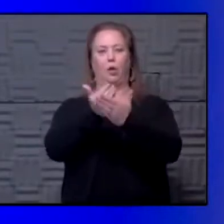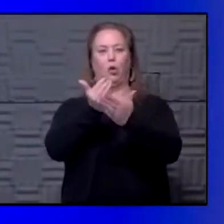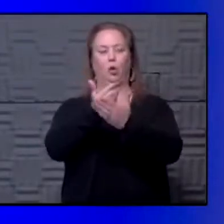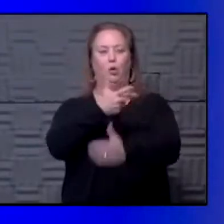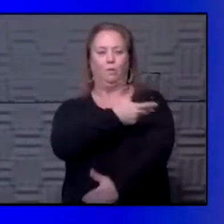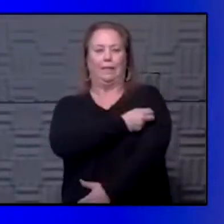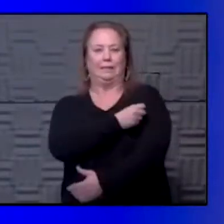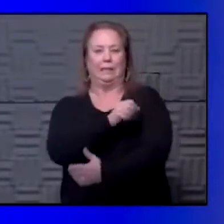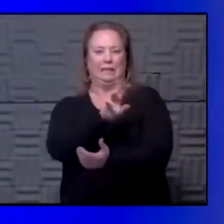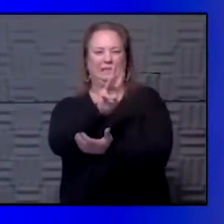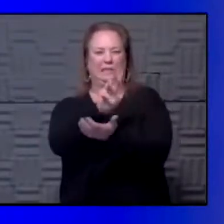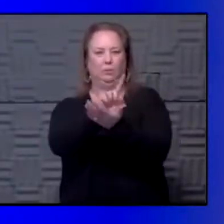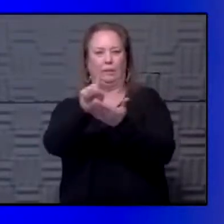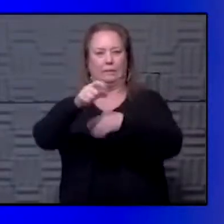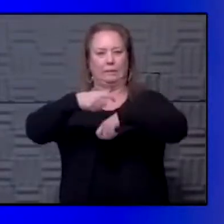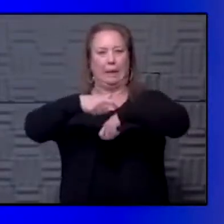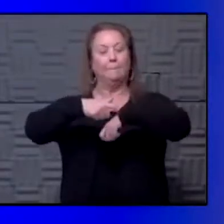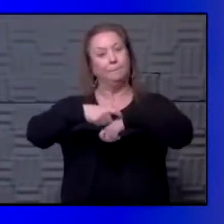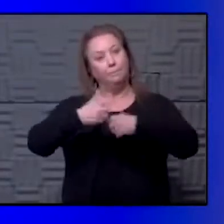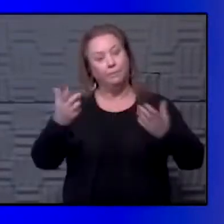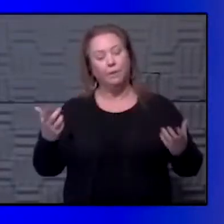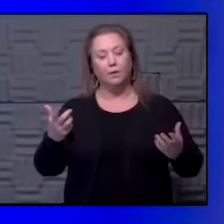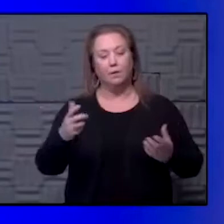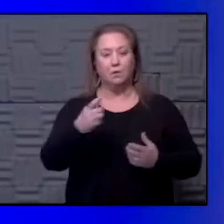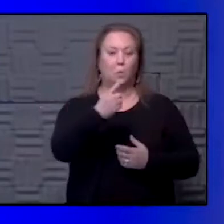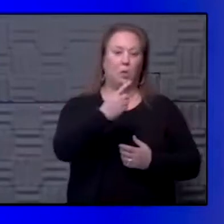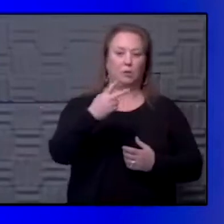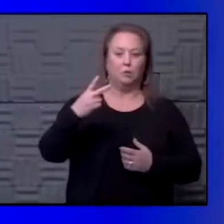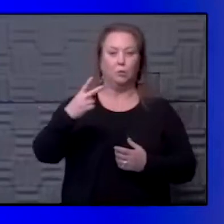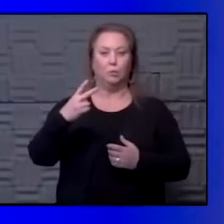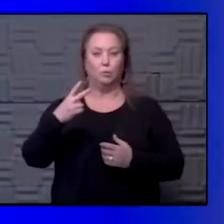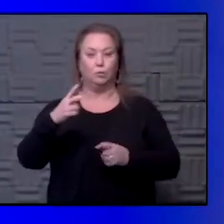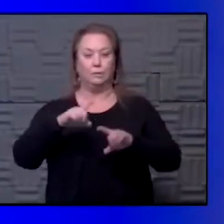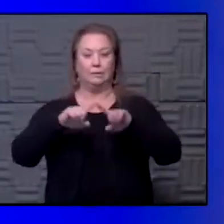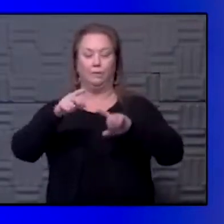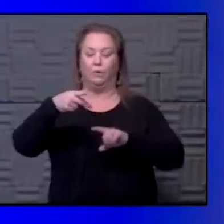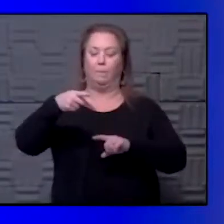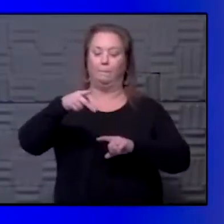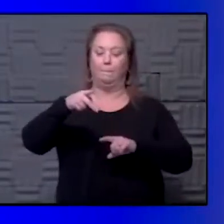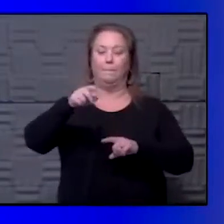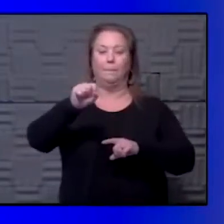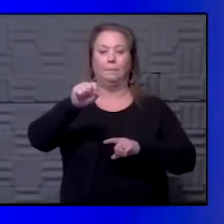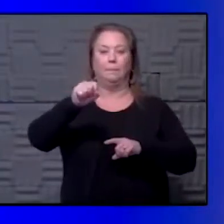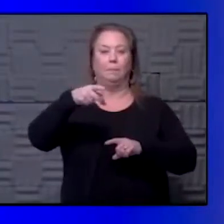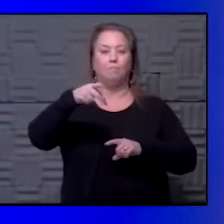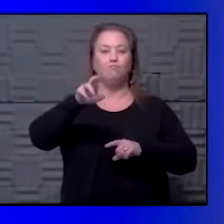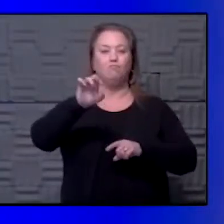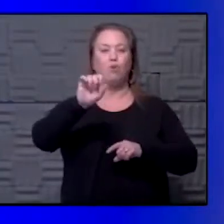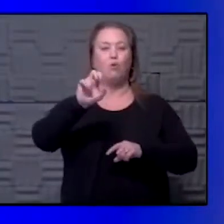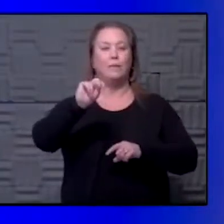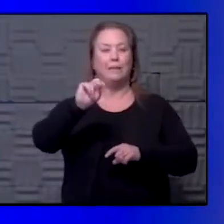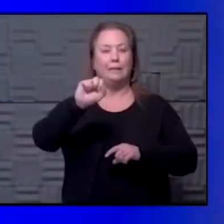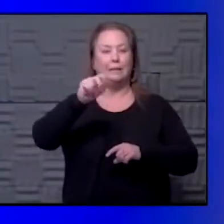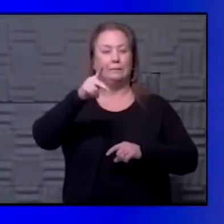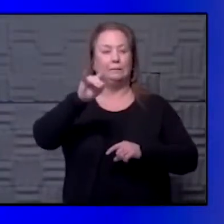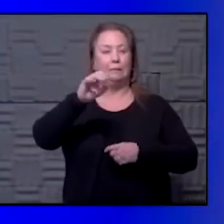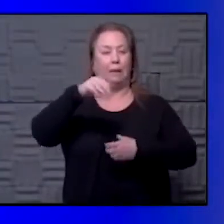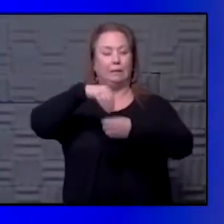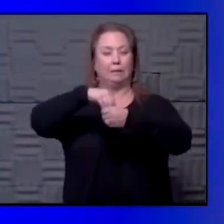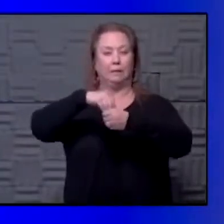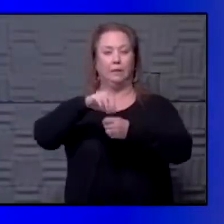weeks, a new vaccine. You know, what about putting one or two different spikes proteins in that nanoparticle? Is that something we can